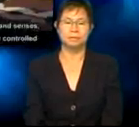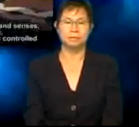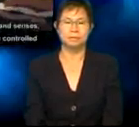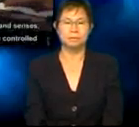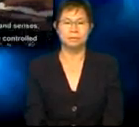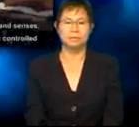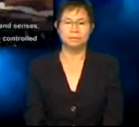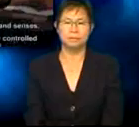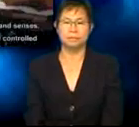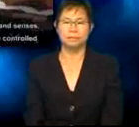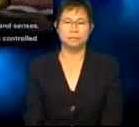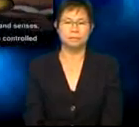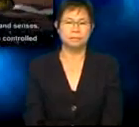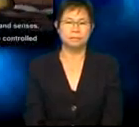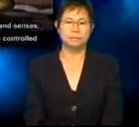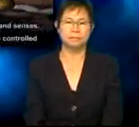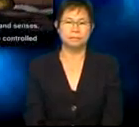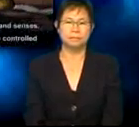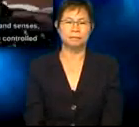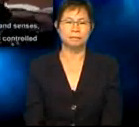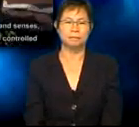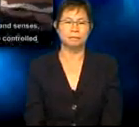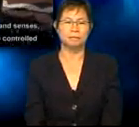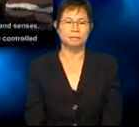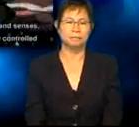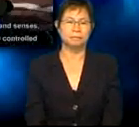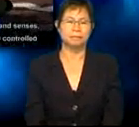senses. For family movements I control.